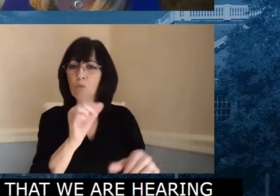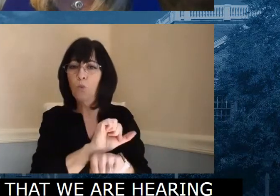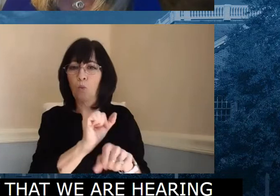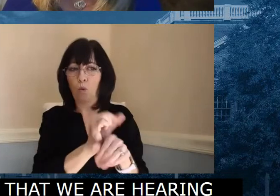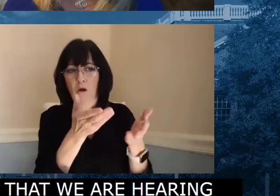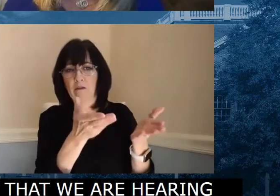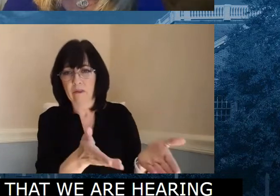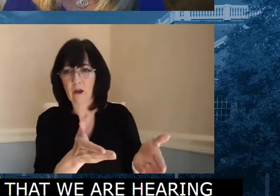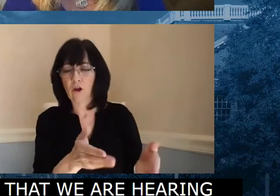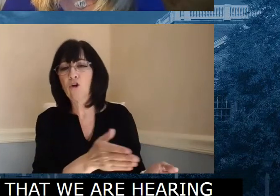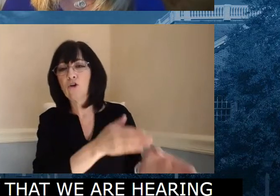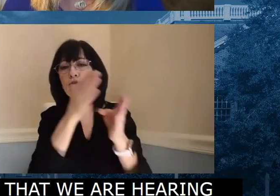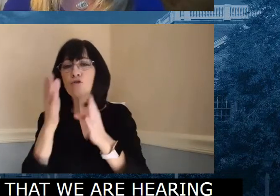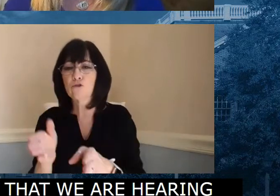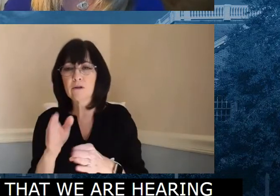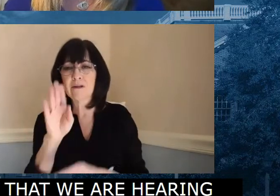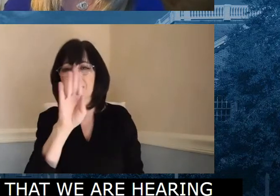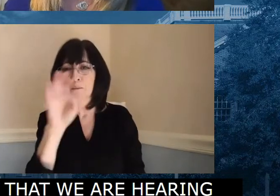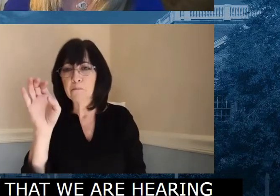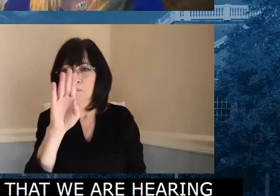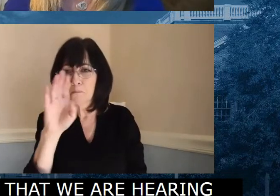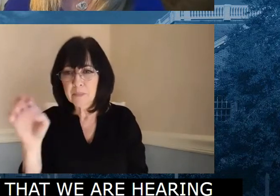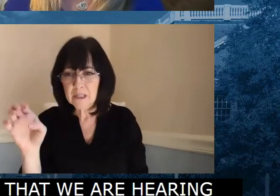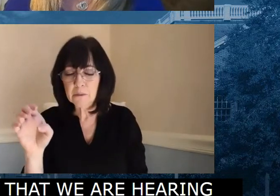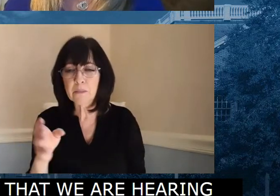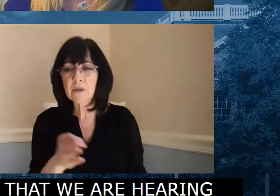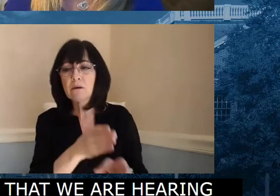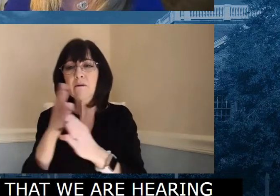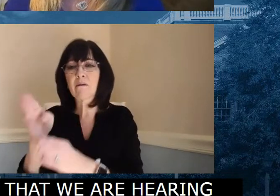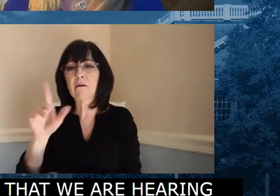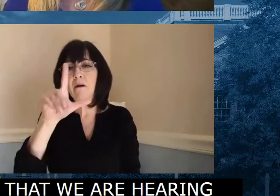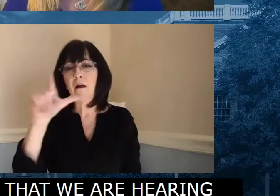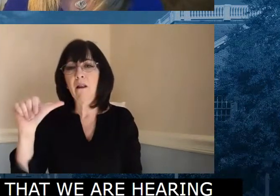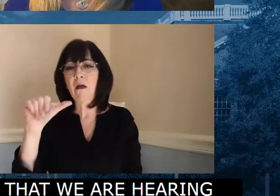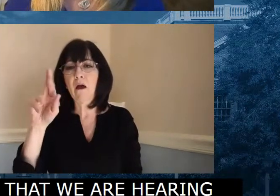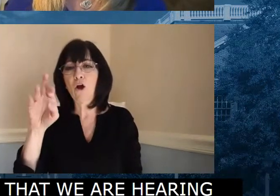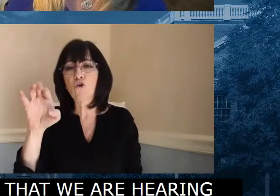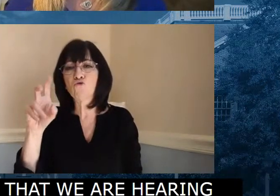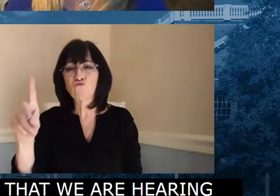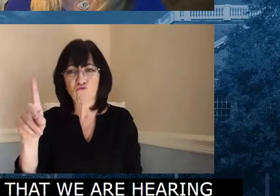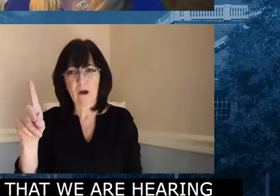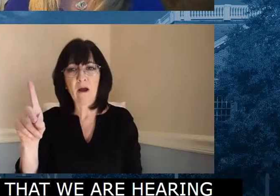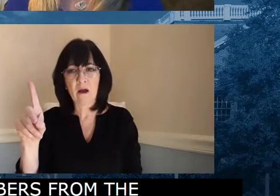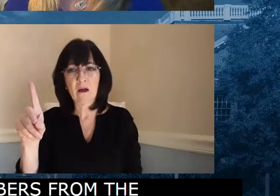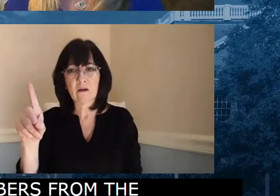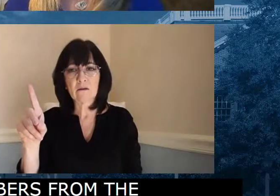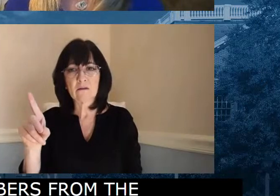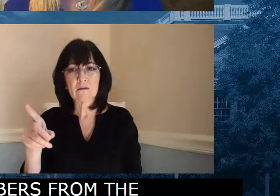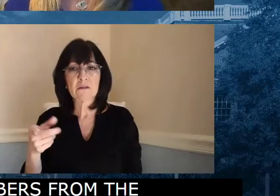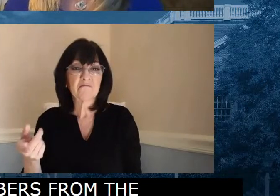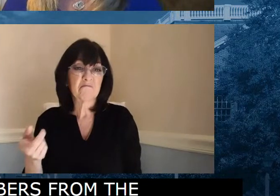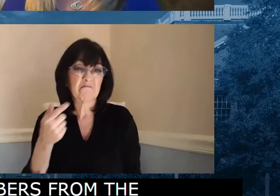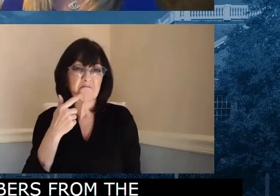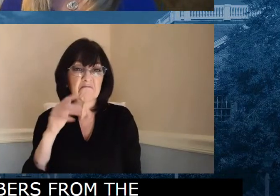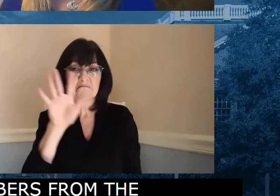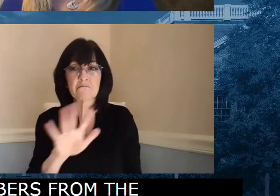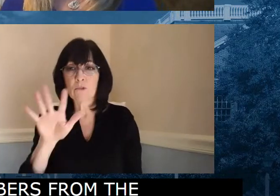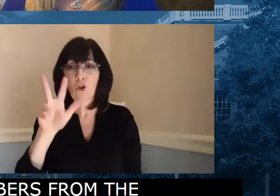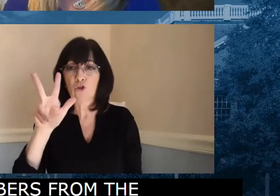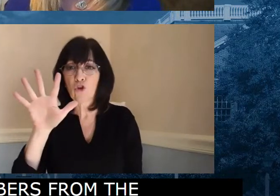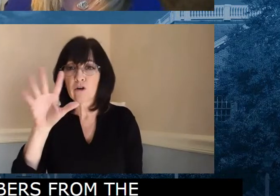Federally Qualified Health Center, LARED, that they've been getting between 35% and